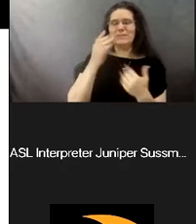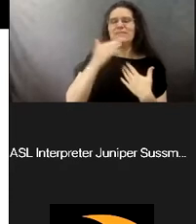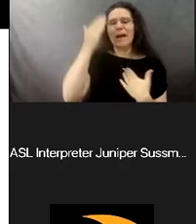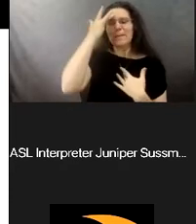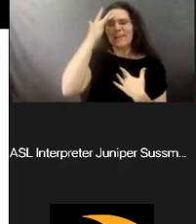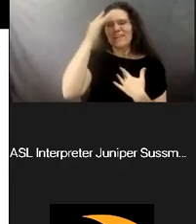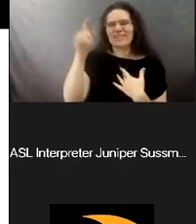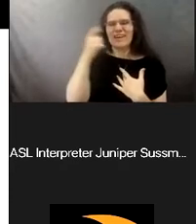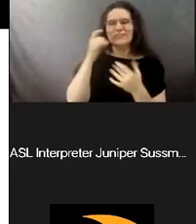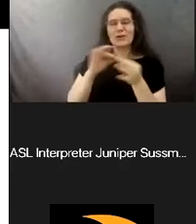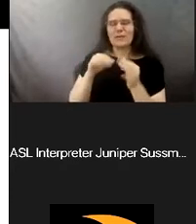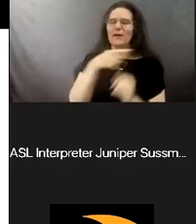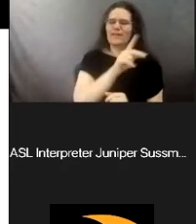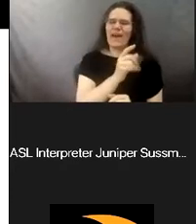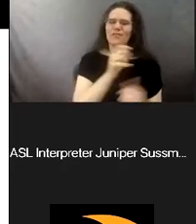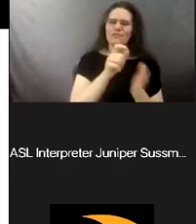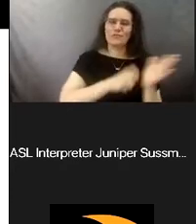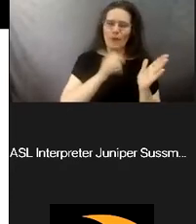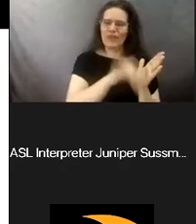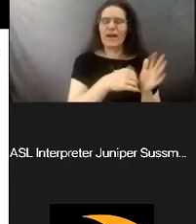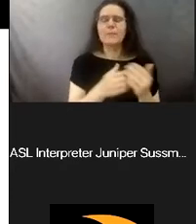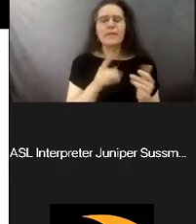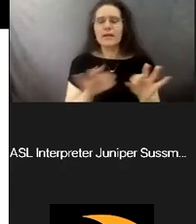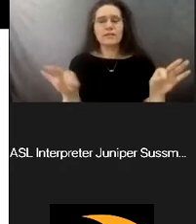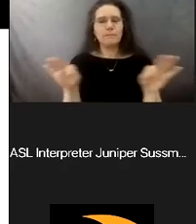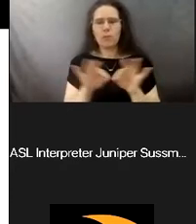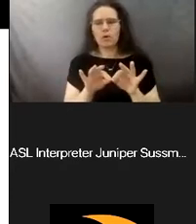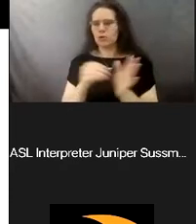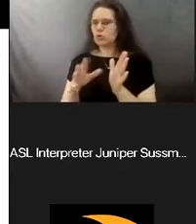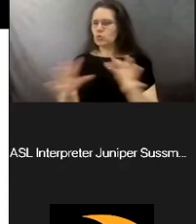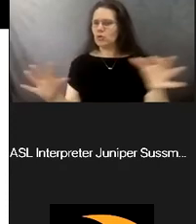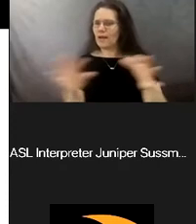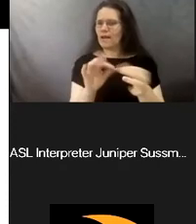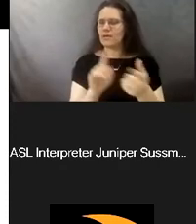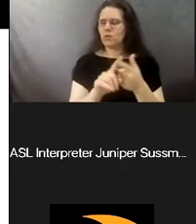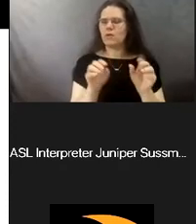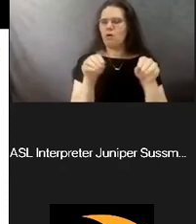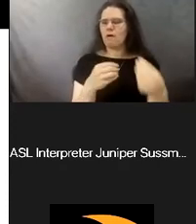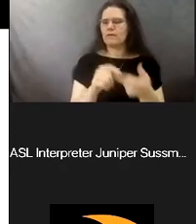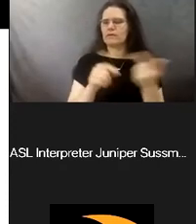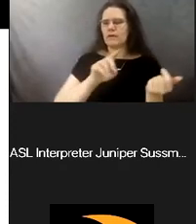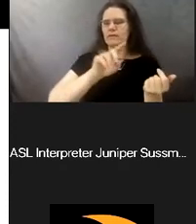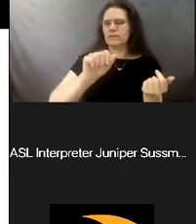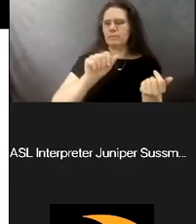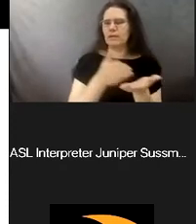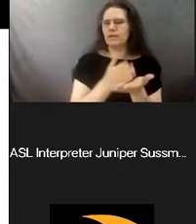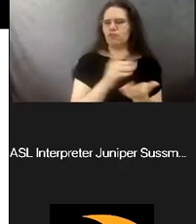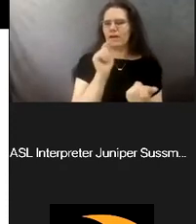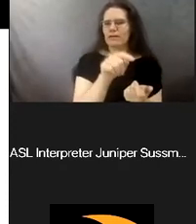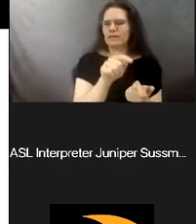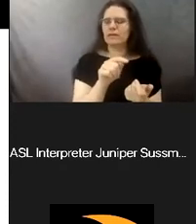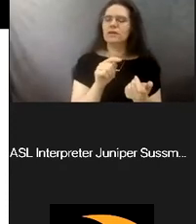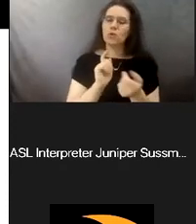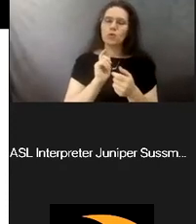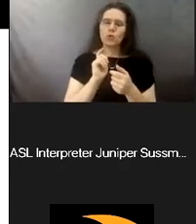piece, and it'll talk in there about getting connected as soon as possible. You want to get a plan in place. So we want to encourage Tamara to